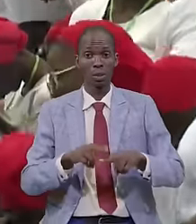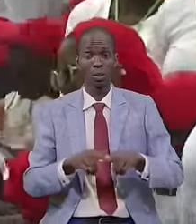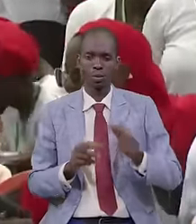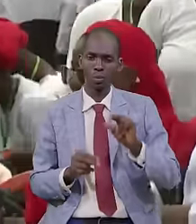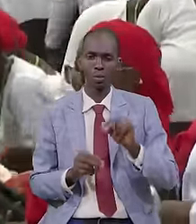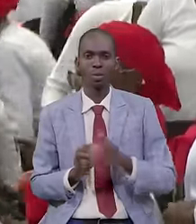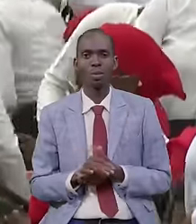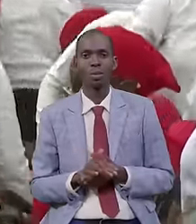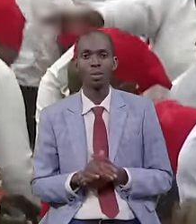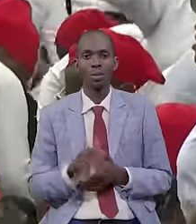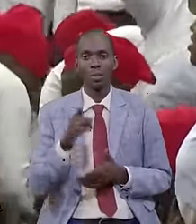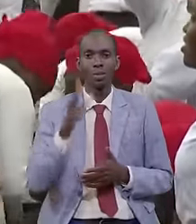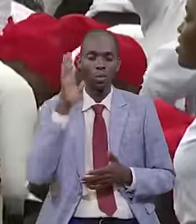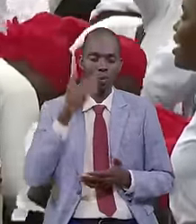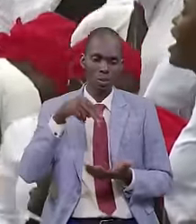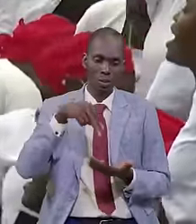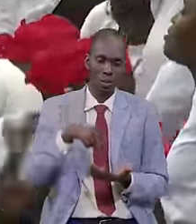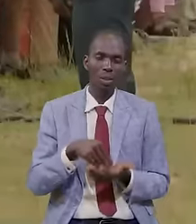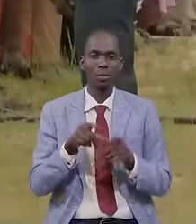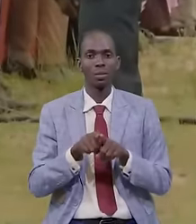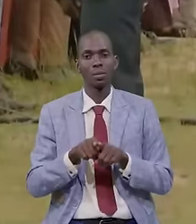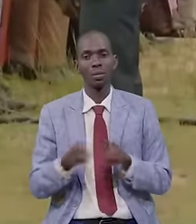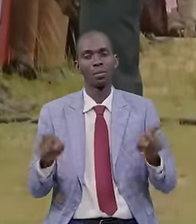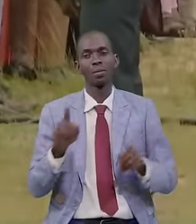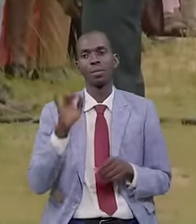You will stand out.